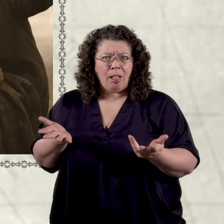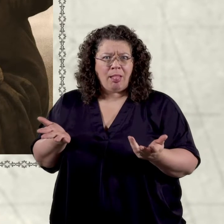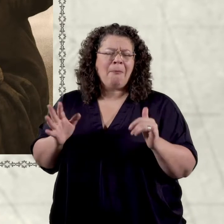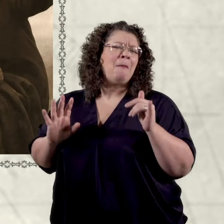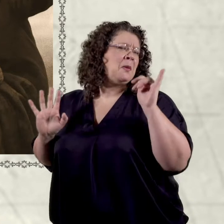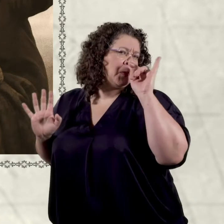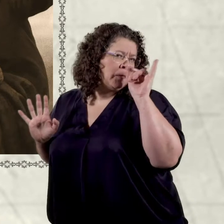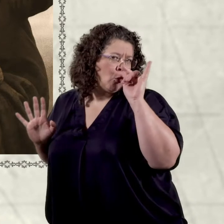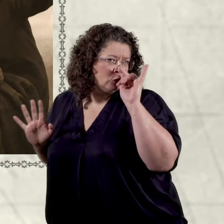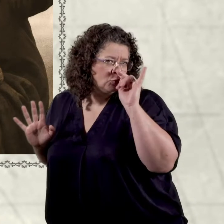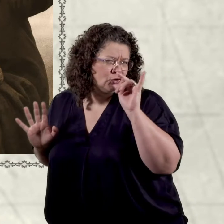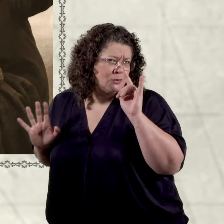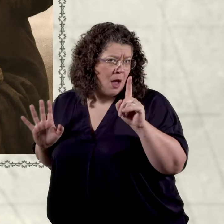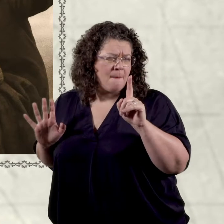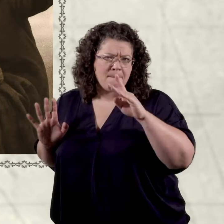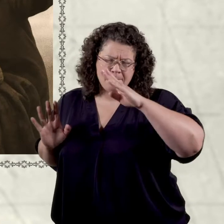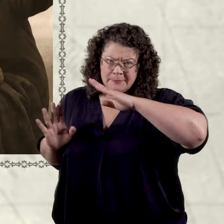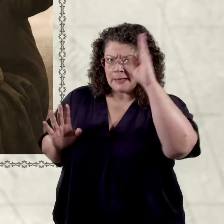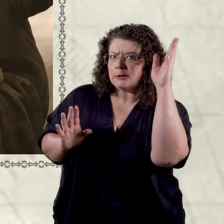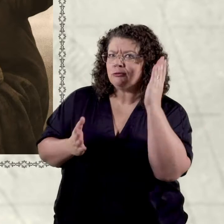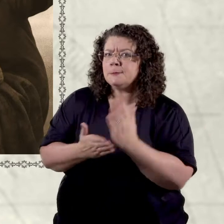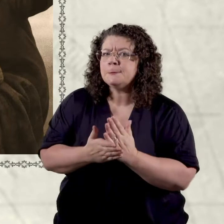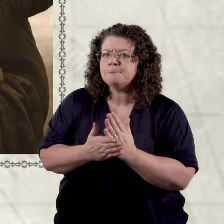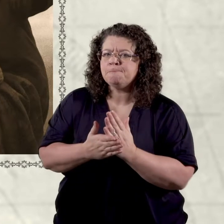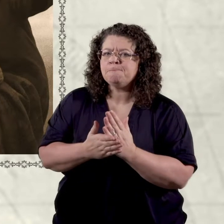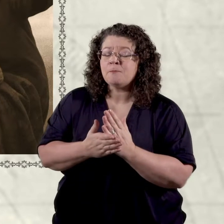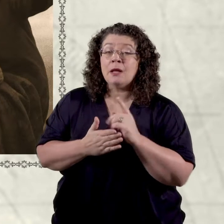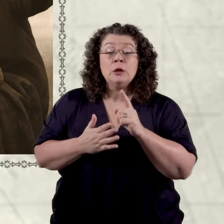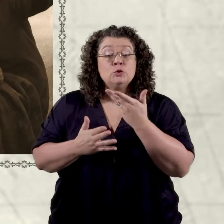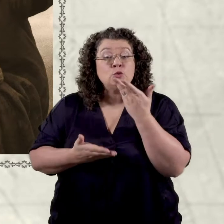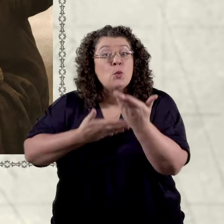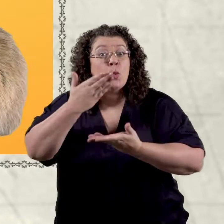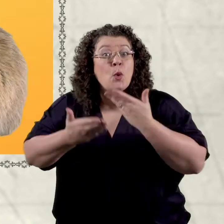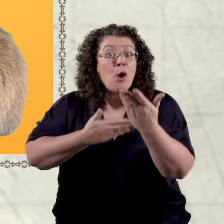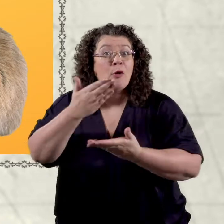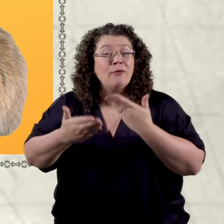They might be a bit posh, but they're dangerous. And this story is